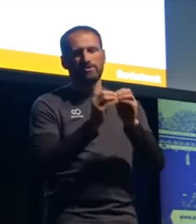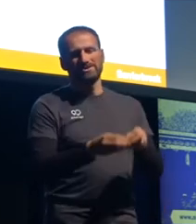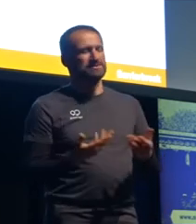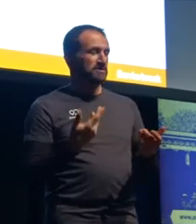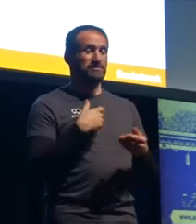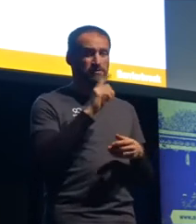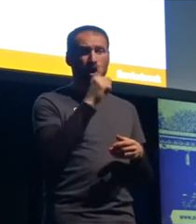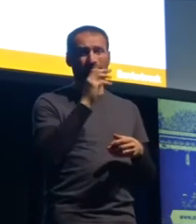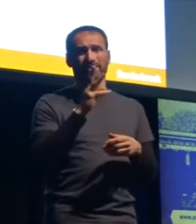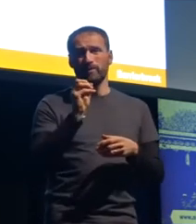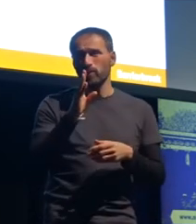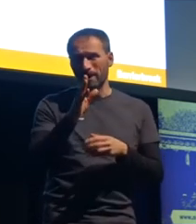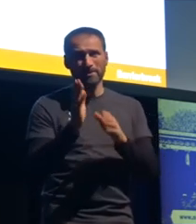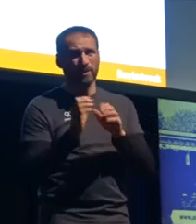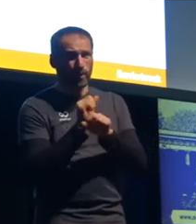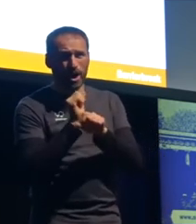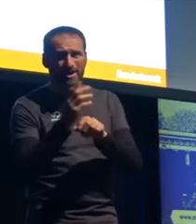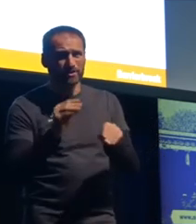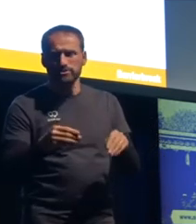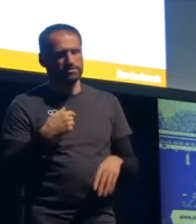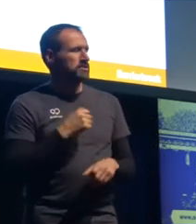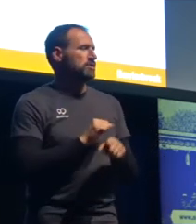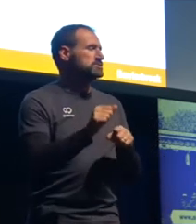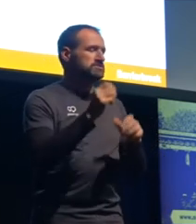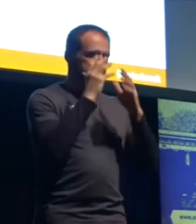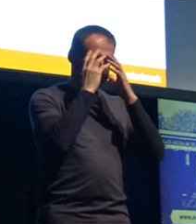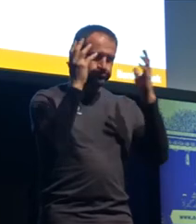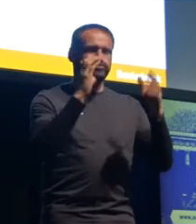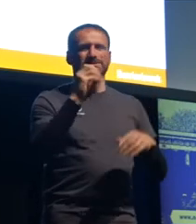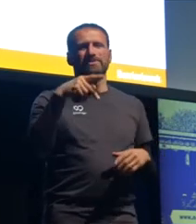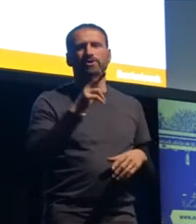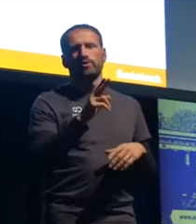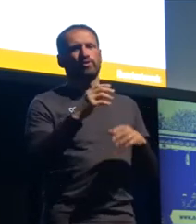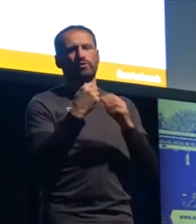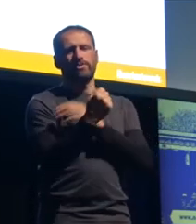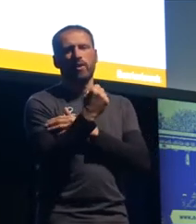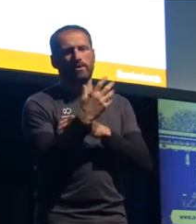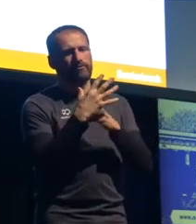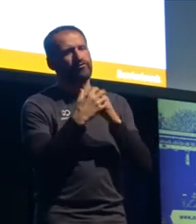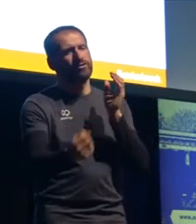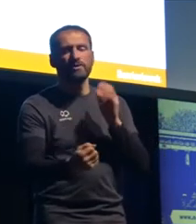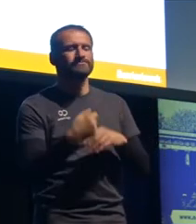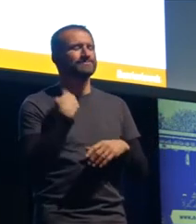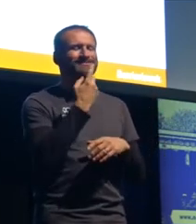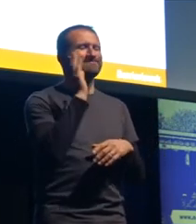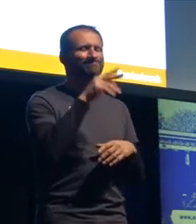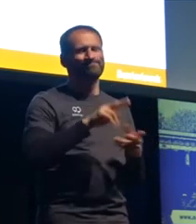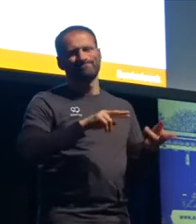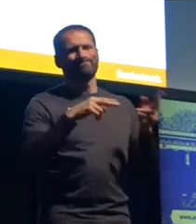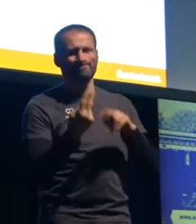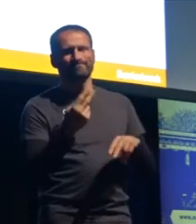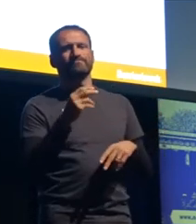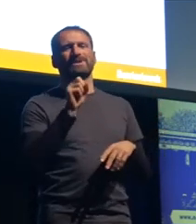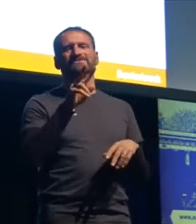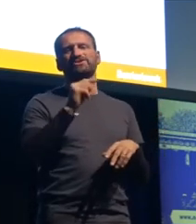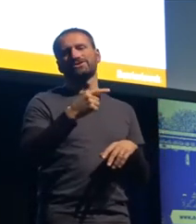using a web worker, it was taking a lot of CPU power. So I said, OK, let me see any alternative approaches. And then I use SVG over there, because it